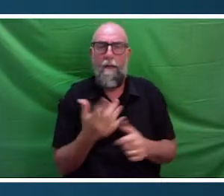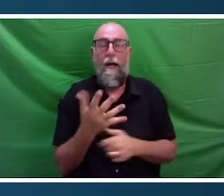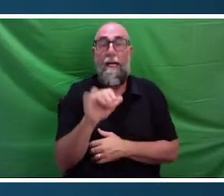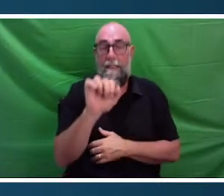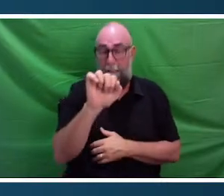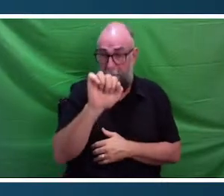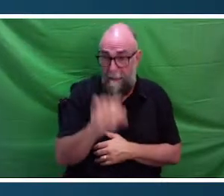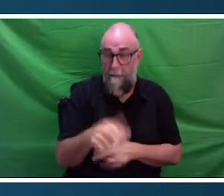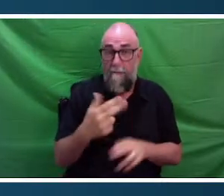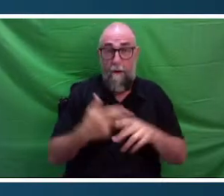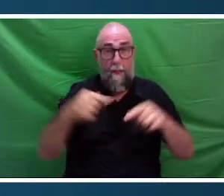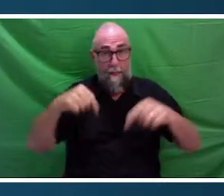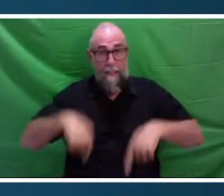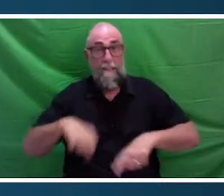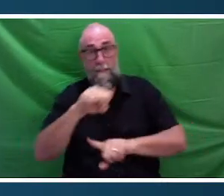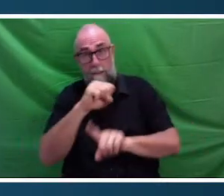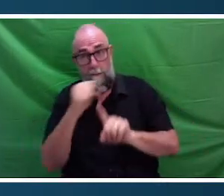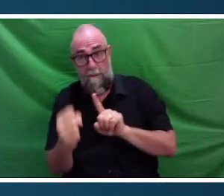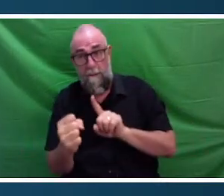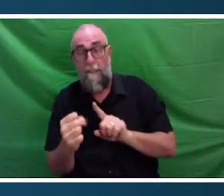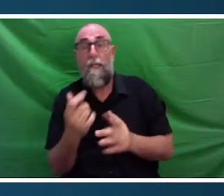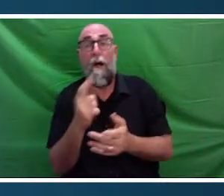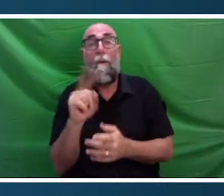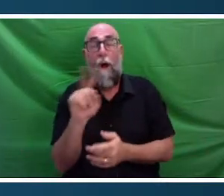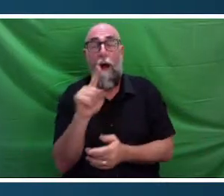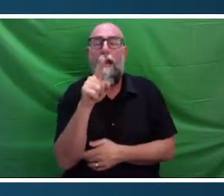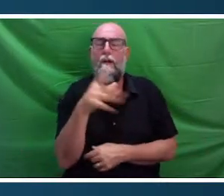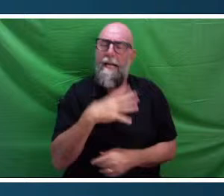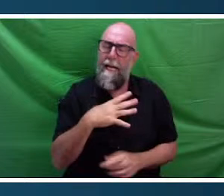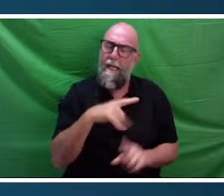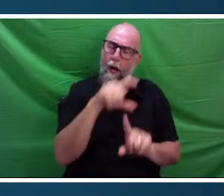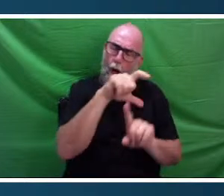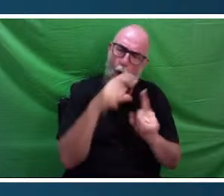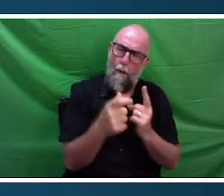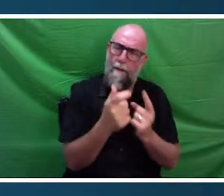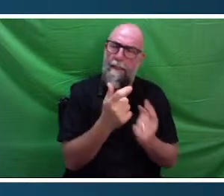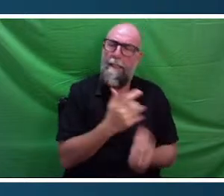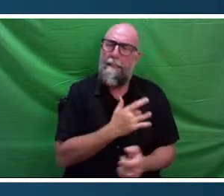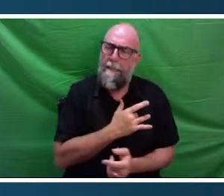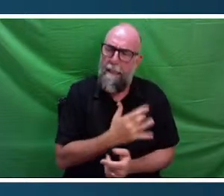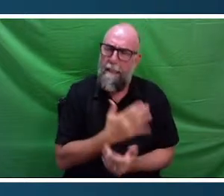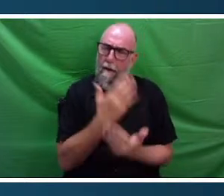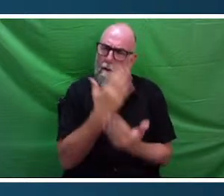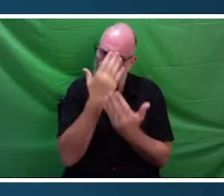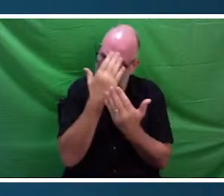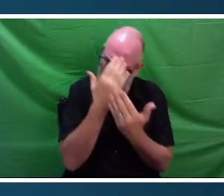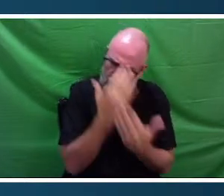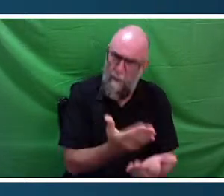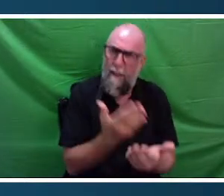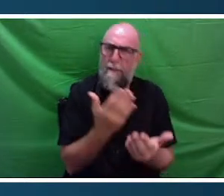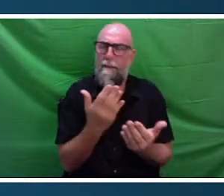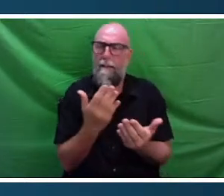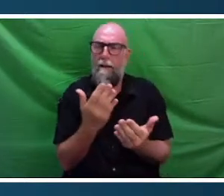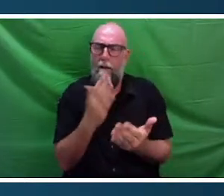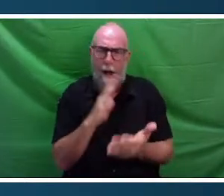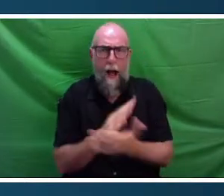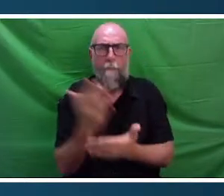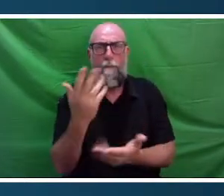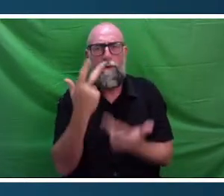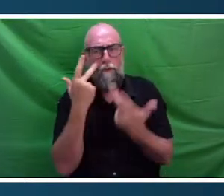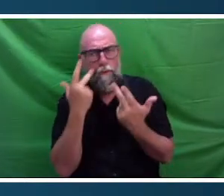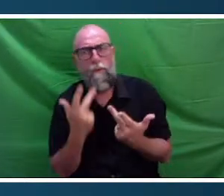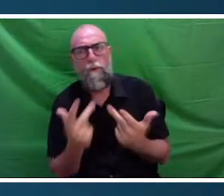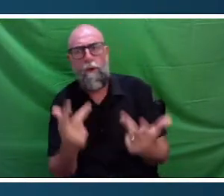circumstances, cultural sensitivity and respect for the dignity and agency of individuals are of